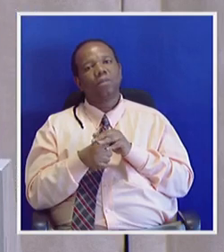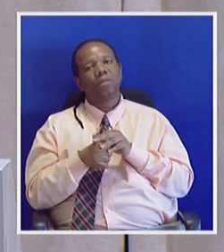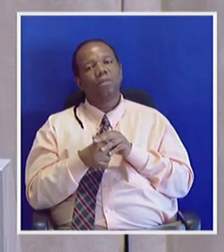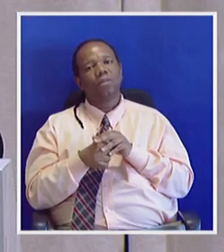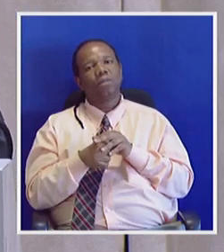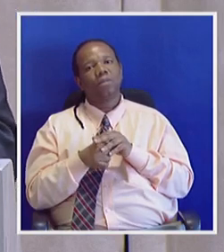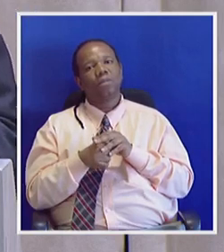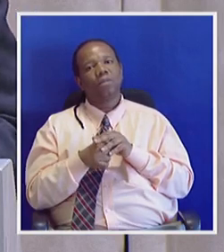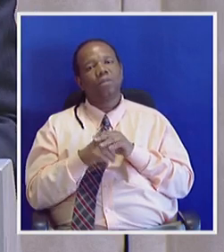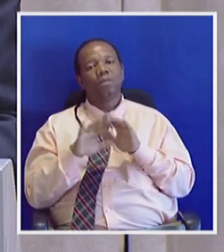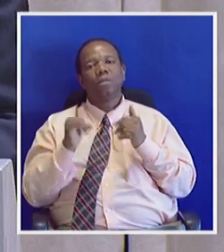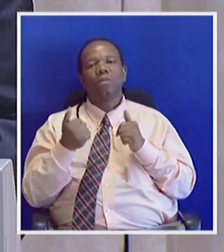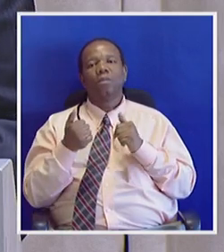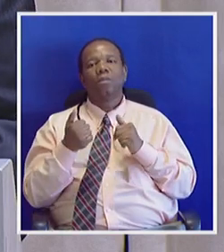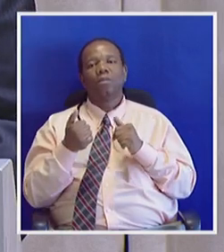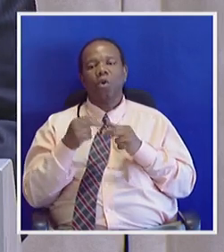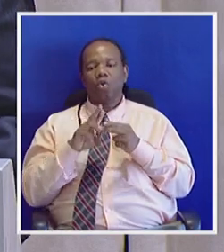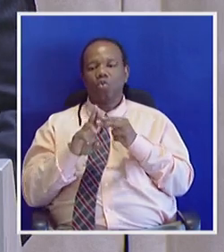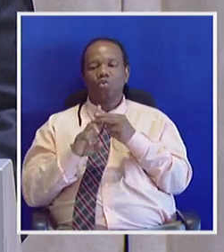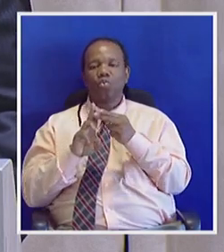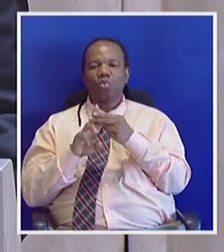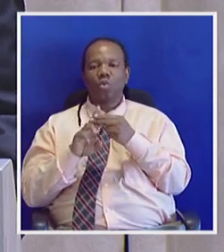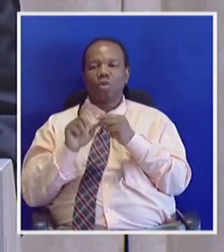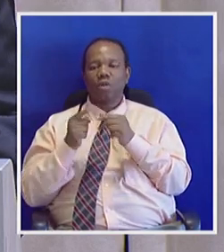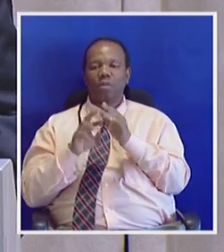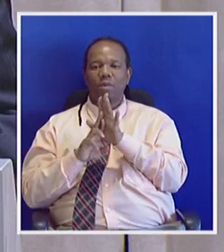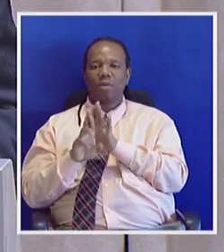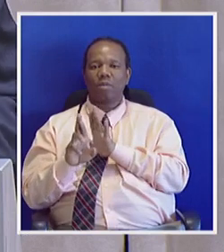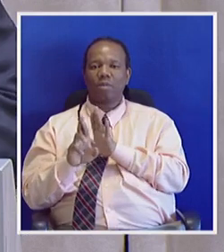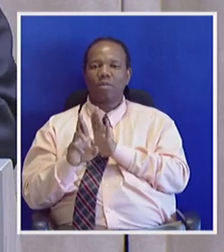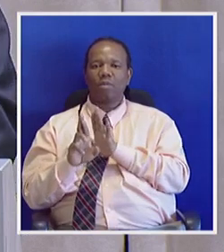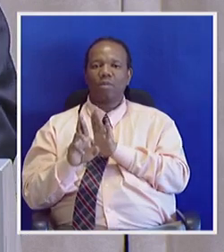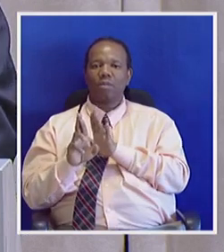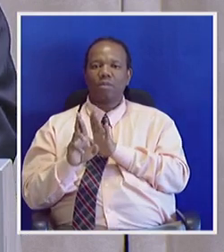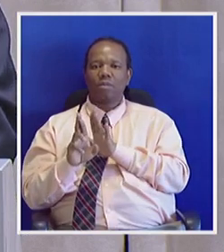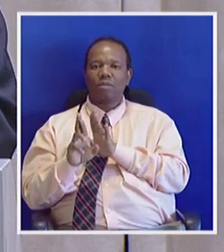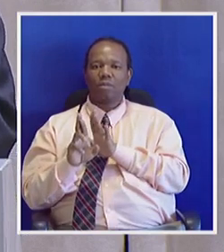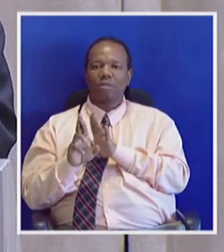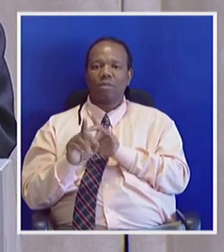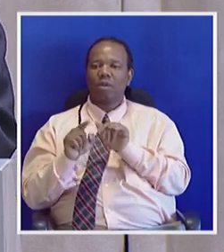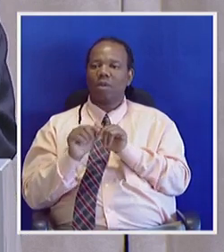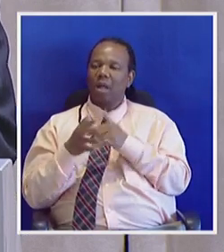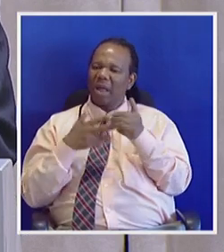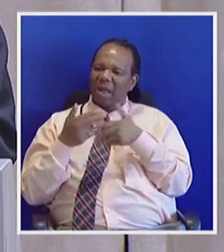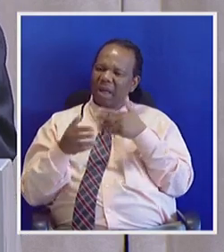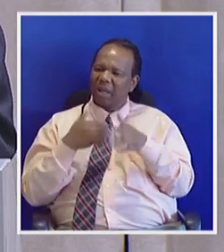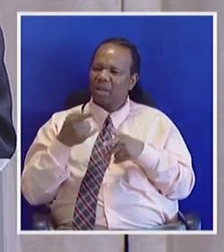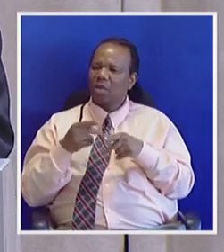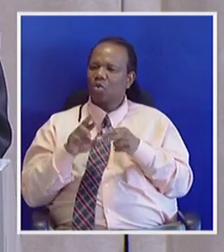mekgatlo e mengata ka nnete e emelang basebetsi ka ba ofeng kapa ofeng ha ba sebetsi ba ka tseba